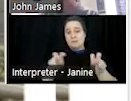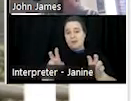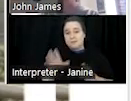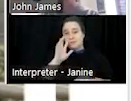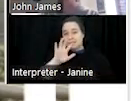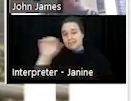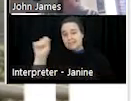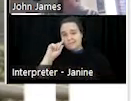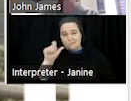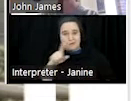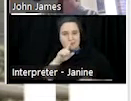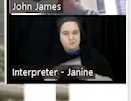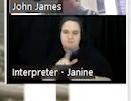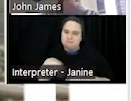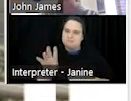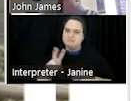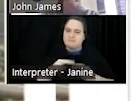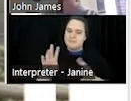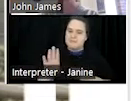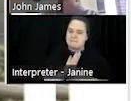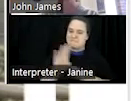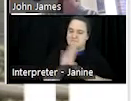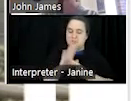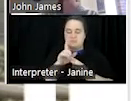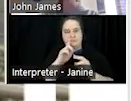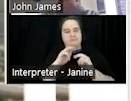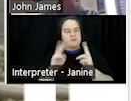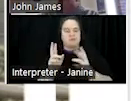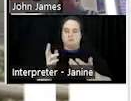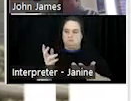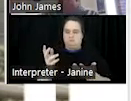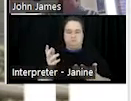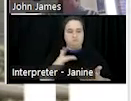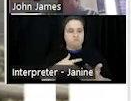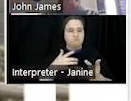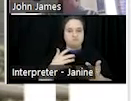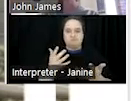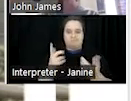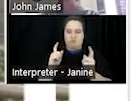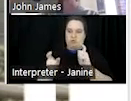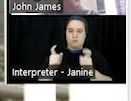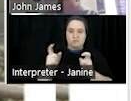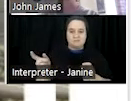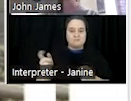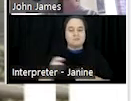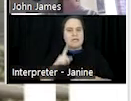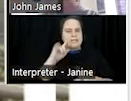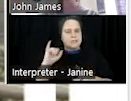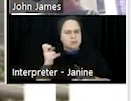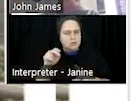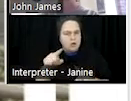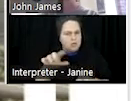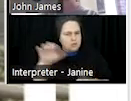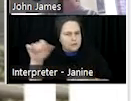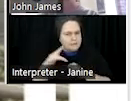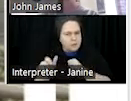other commitments. They're very busy and generous with giving their time with us today. And if you have to leave, John, I think you're the one that might have to leave